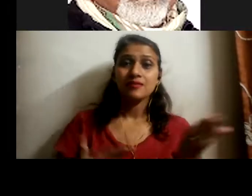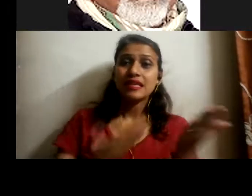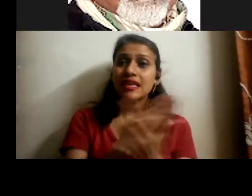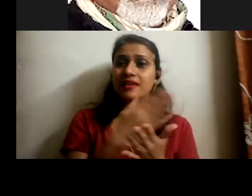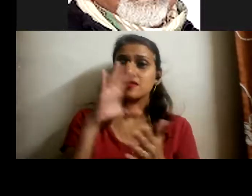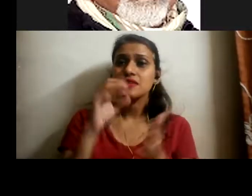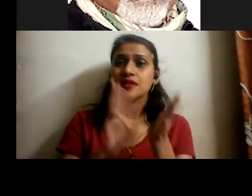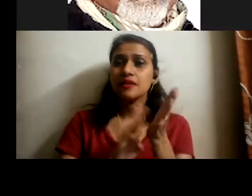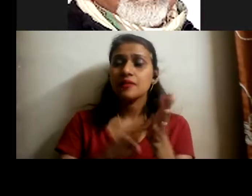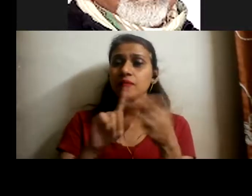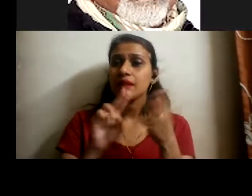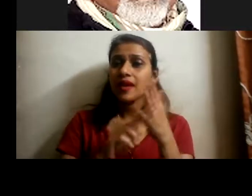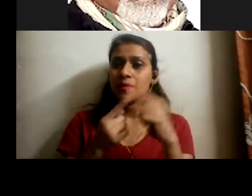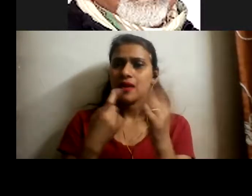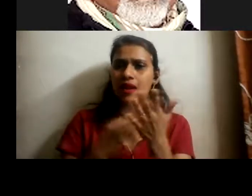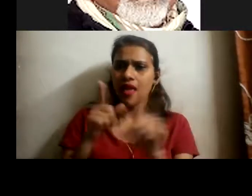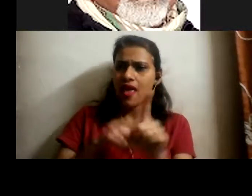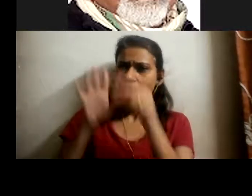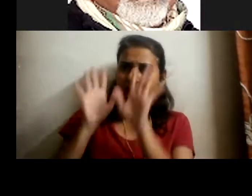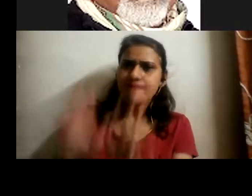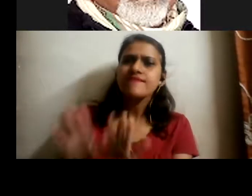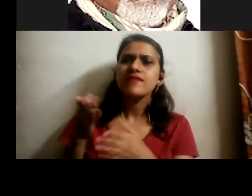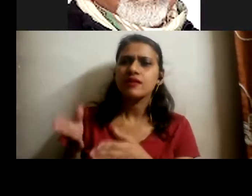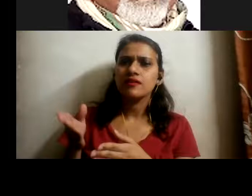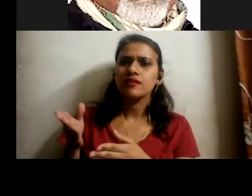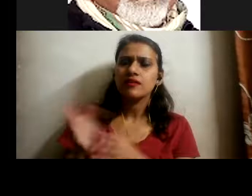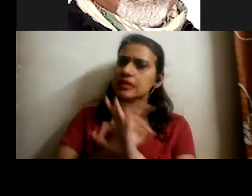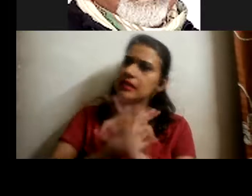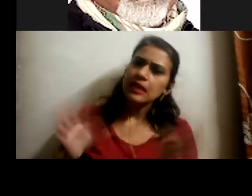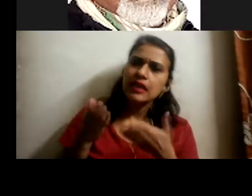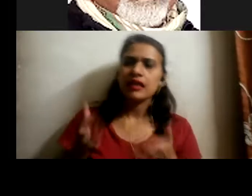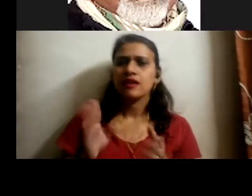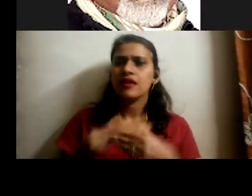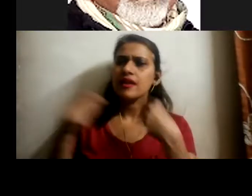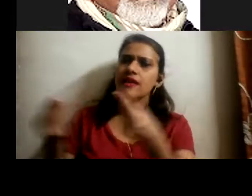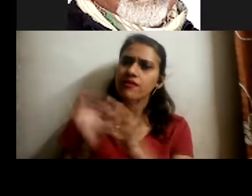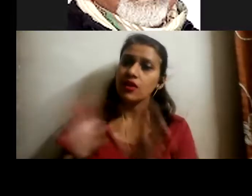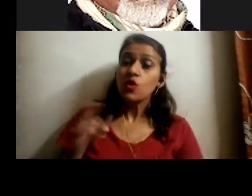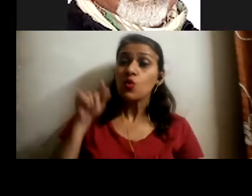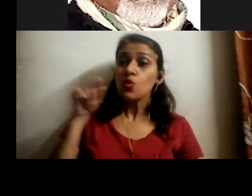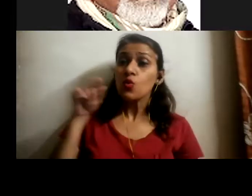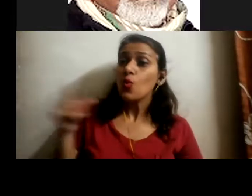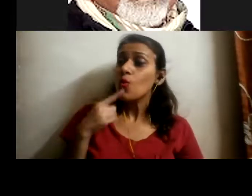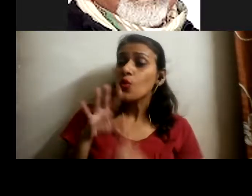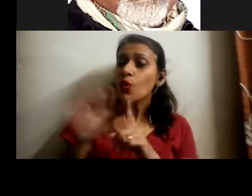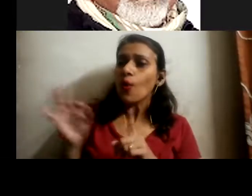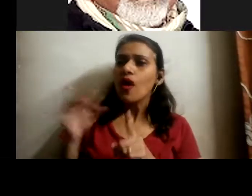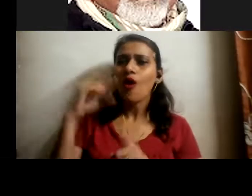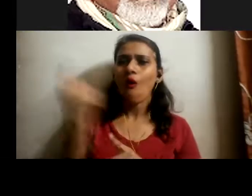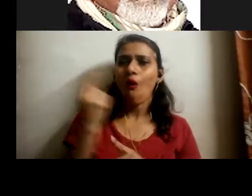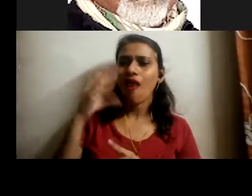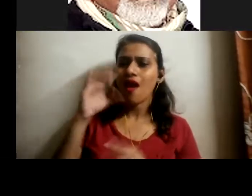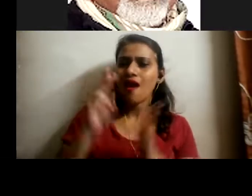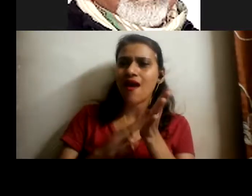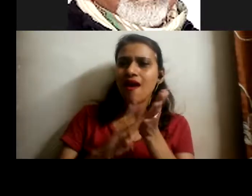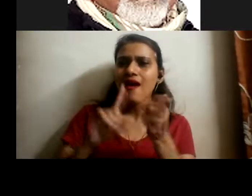solving a problem, it is already there. The case commentary, the case is already given, you are commenting upon the case, so you cannot stick